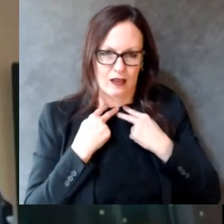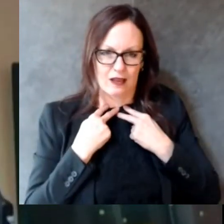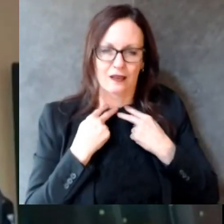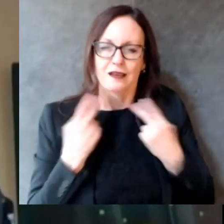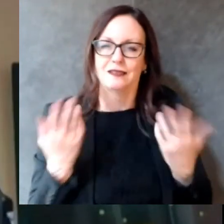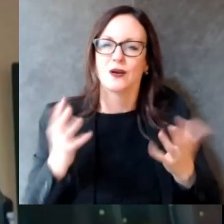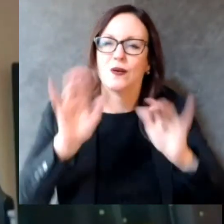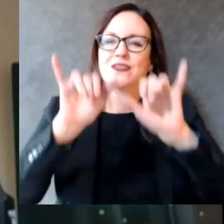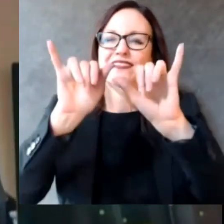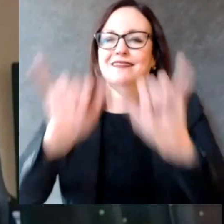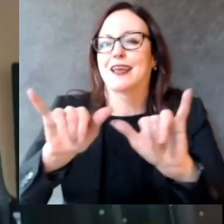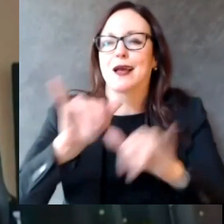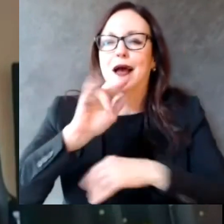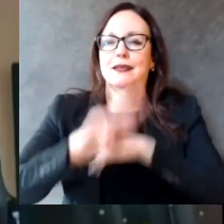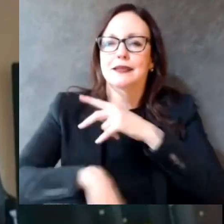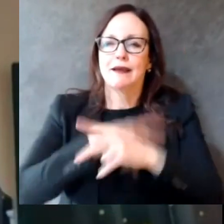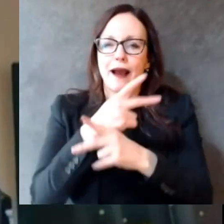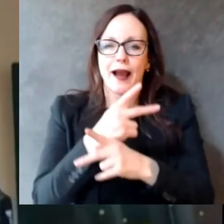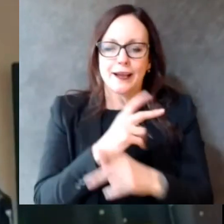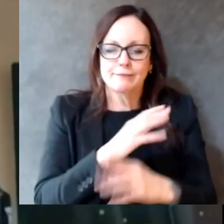category, and